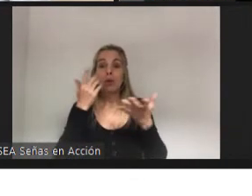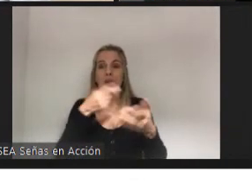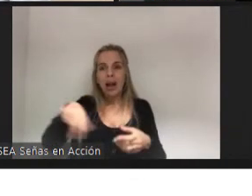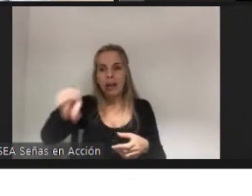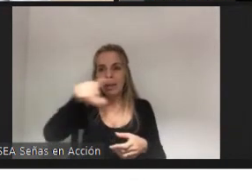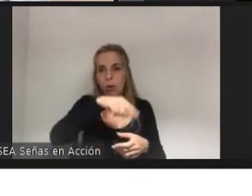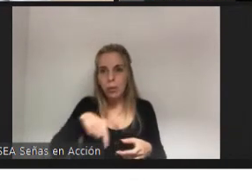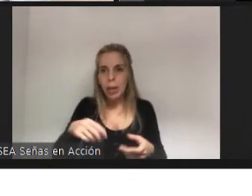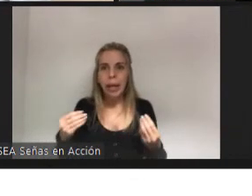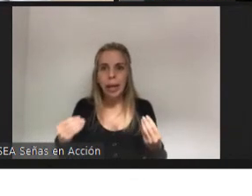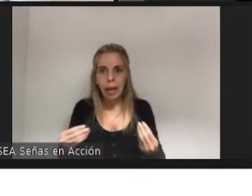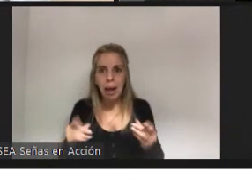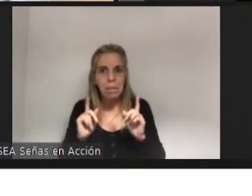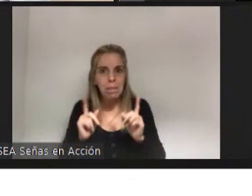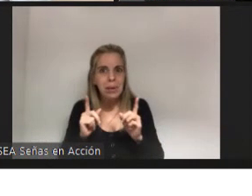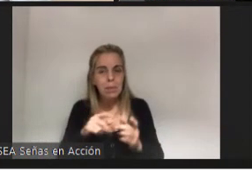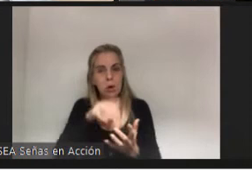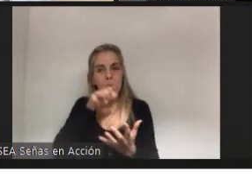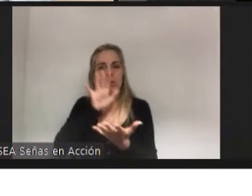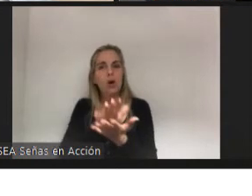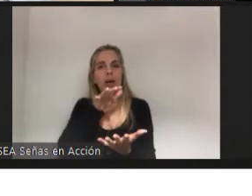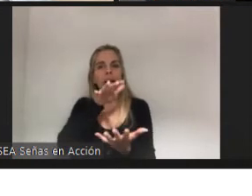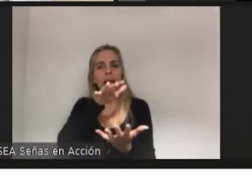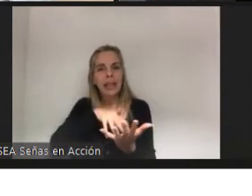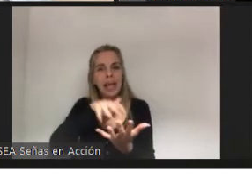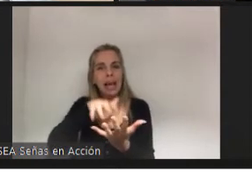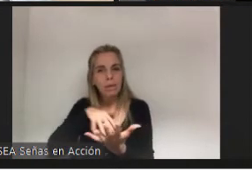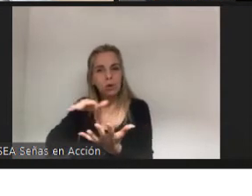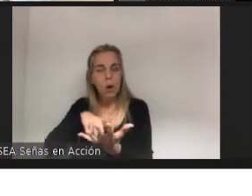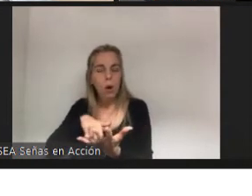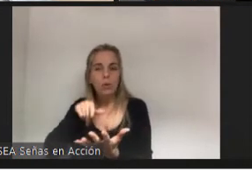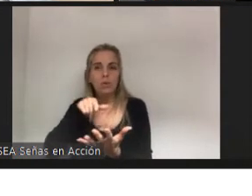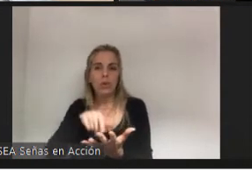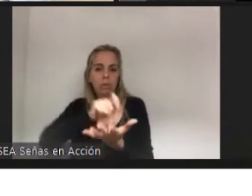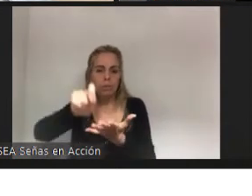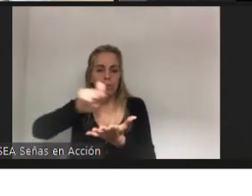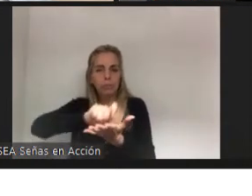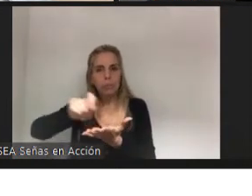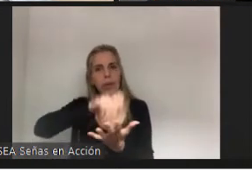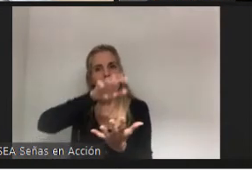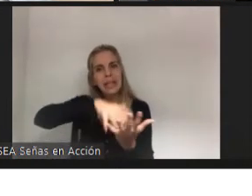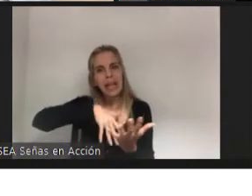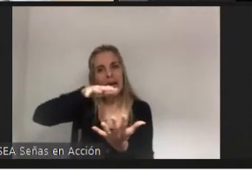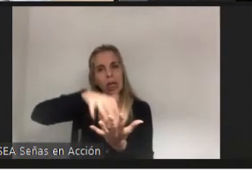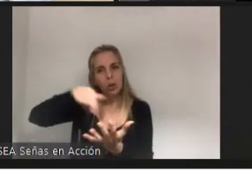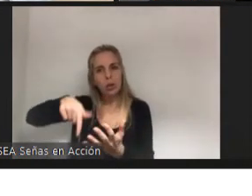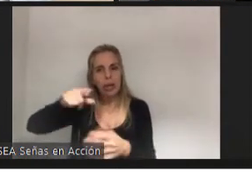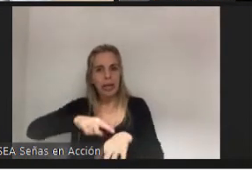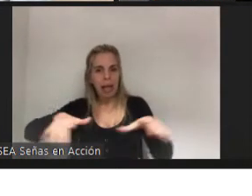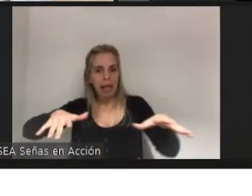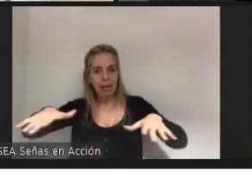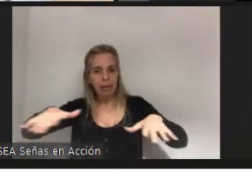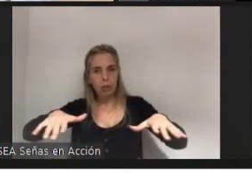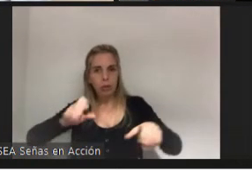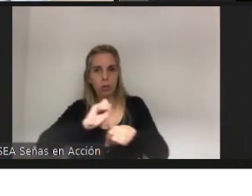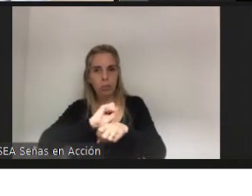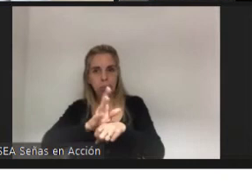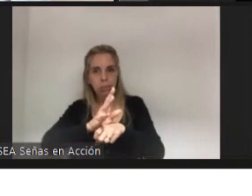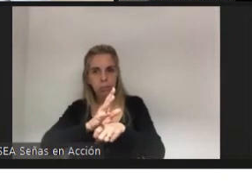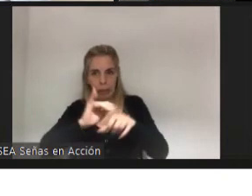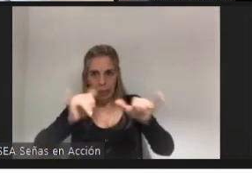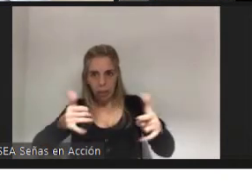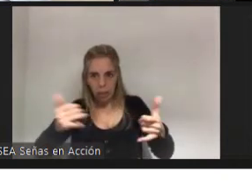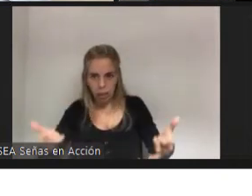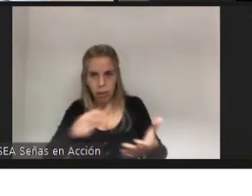you, since we talk about the texts and the production, how much along those lines we